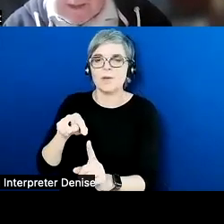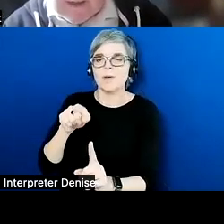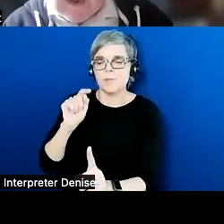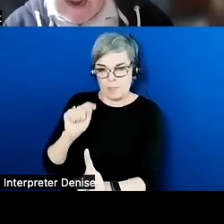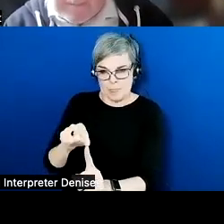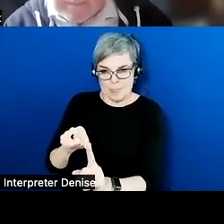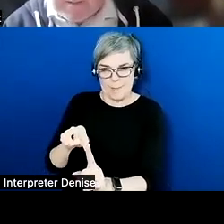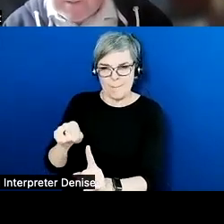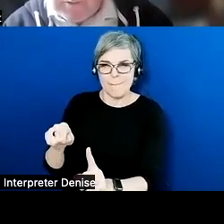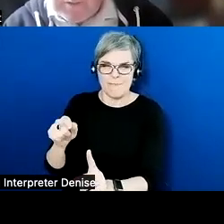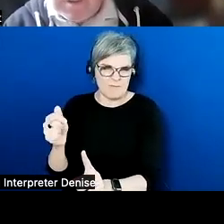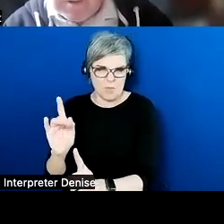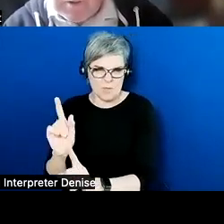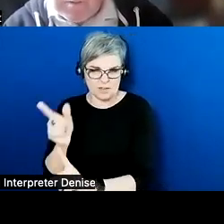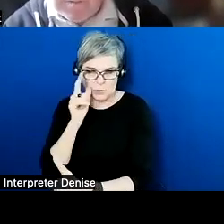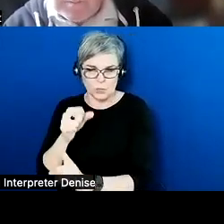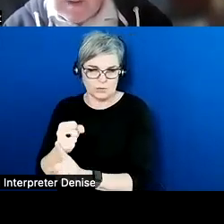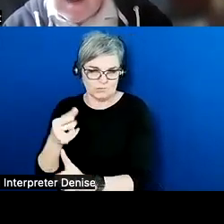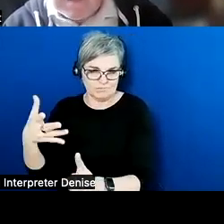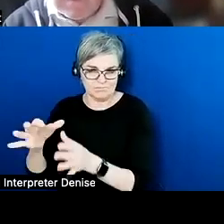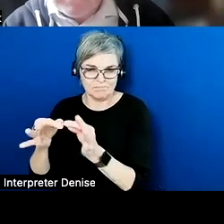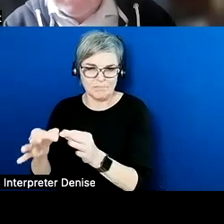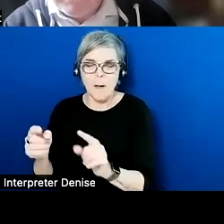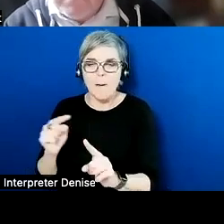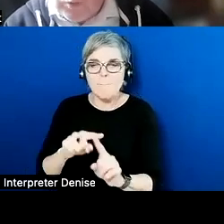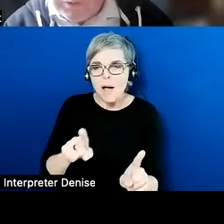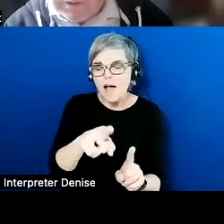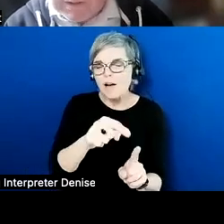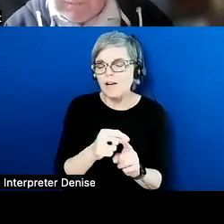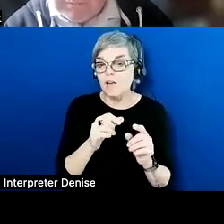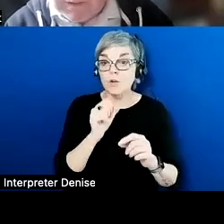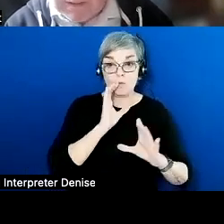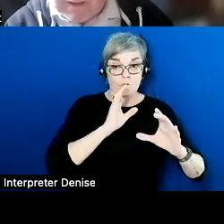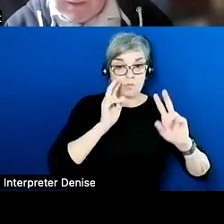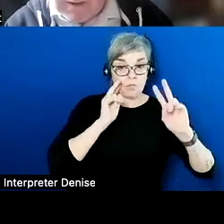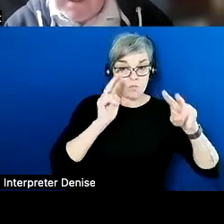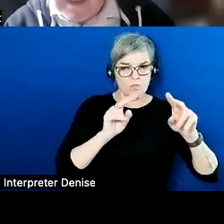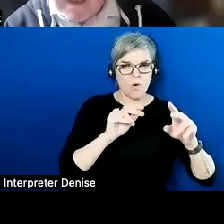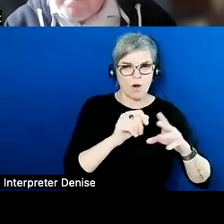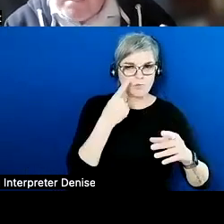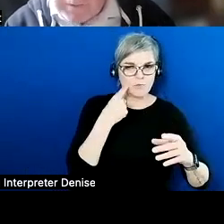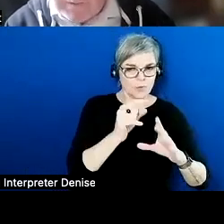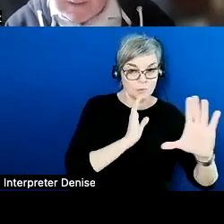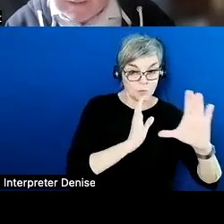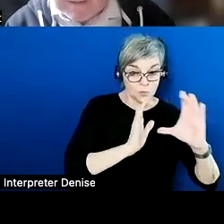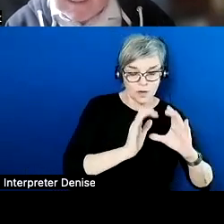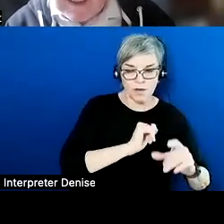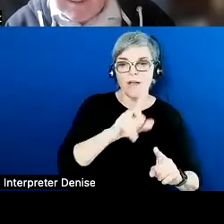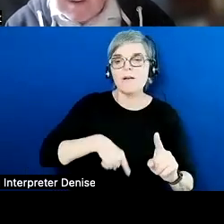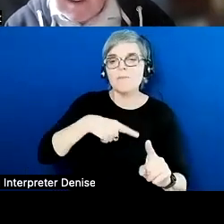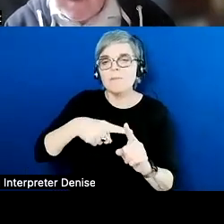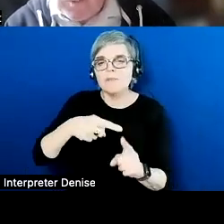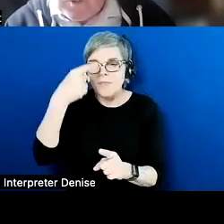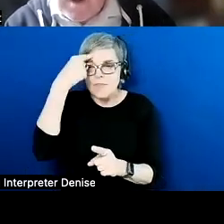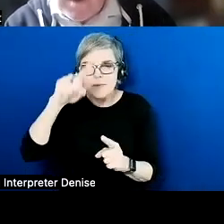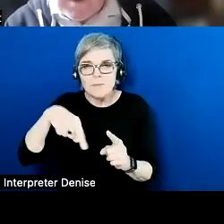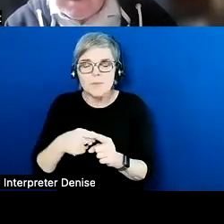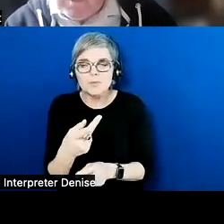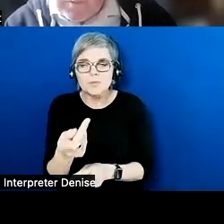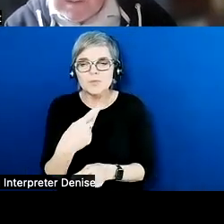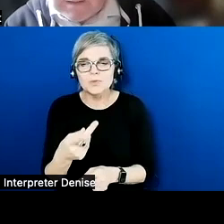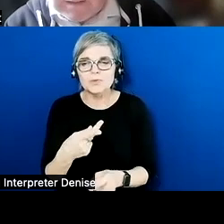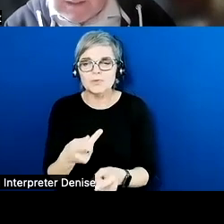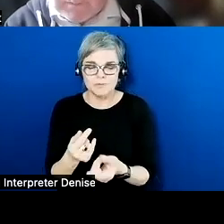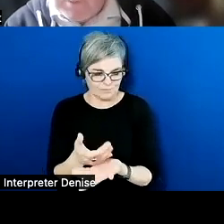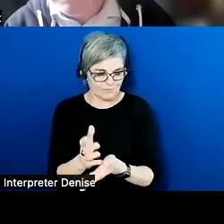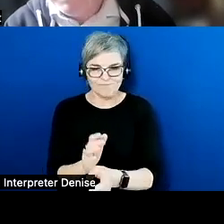music happening between the two of them, are they composing something together? Are they improvising together? So as